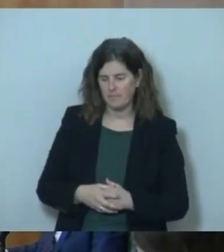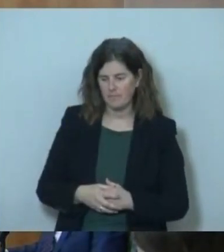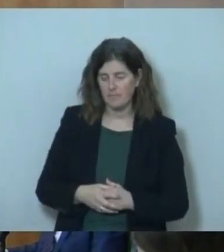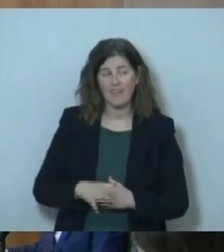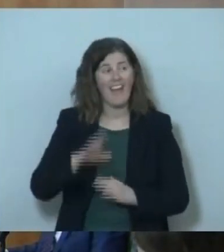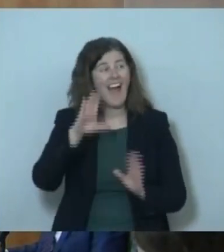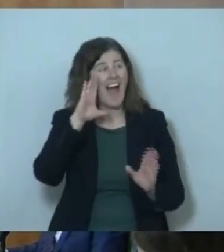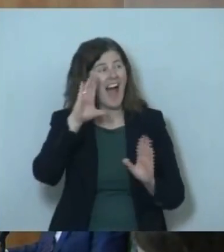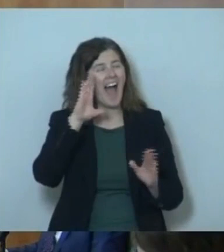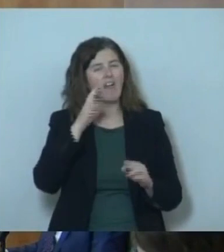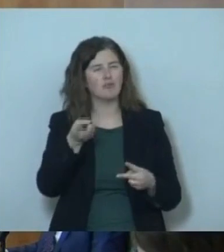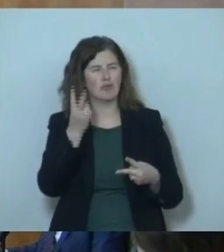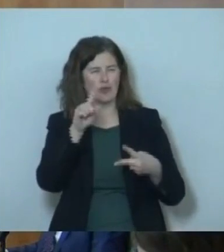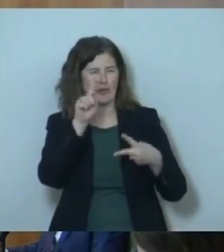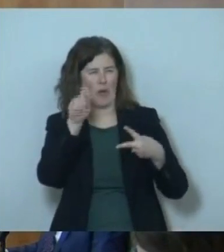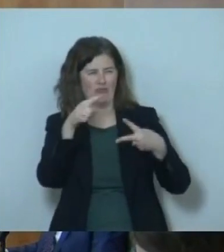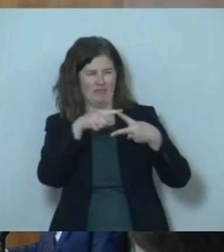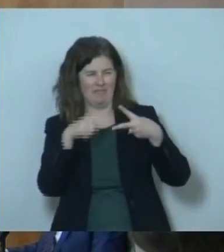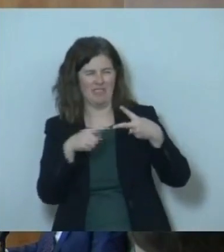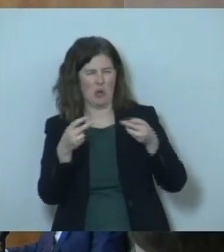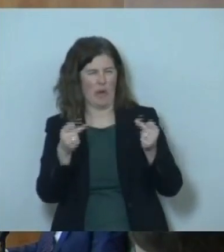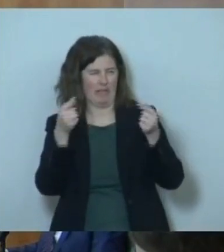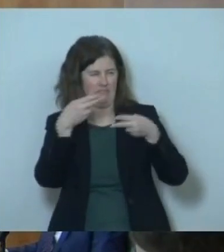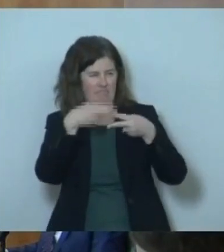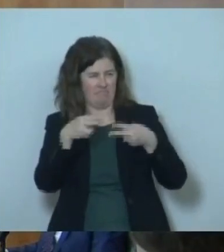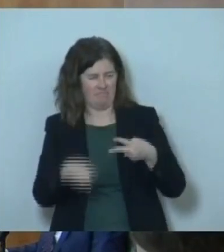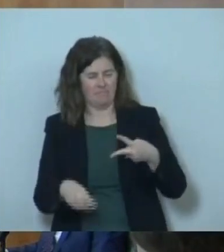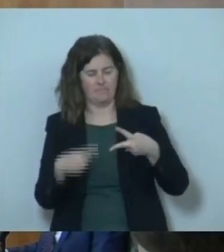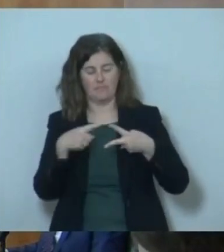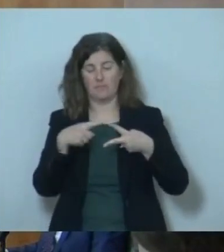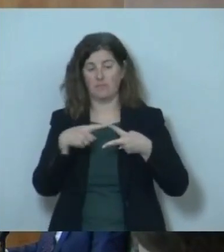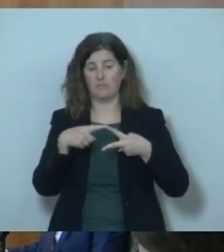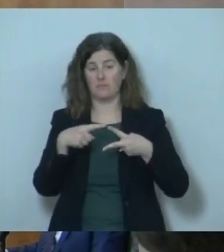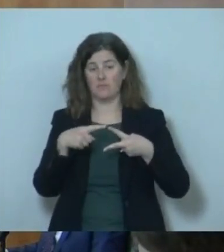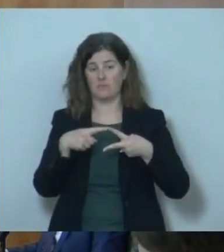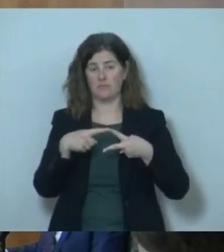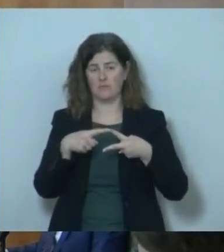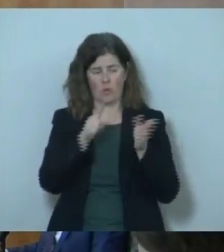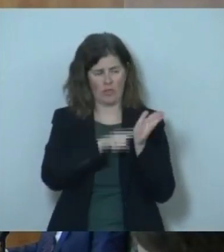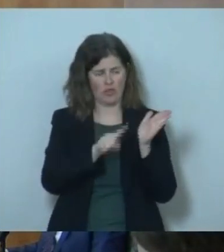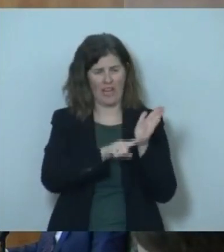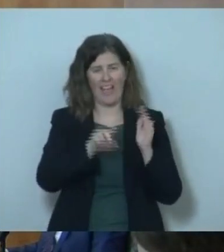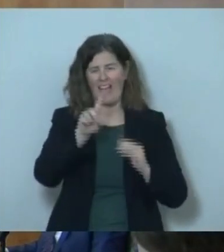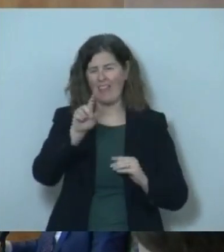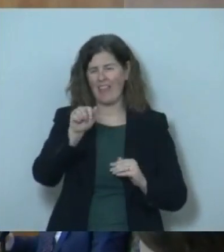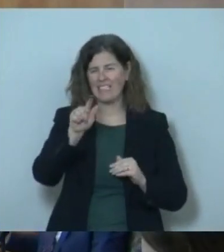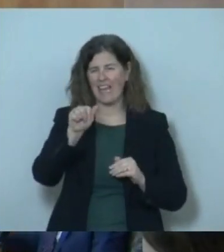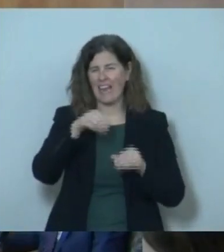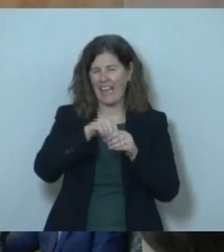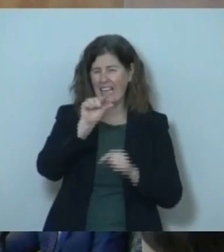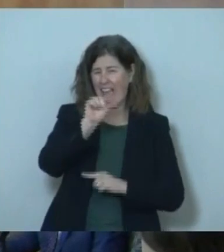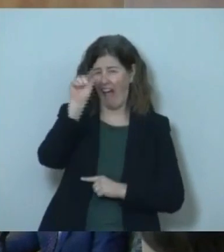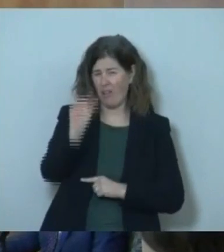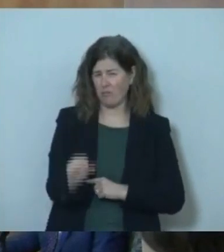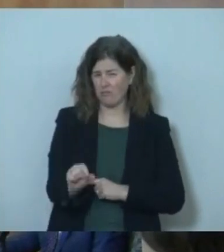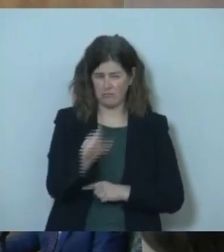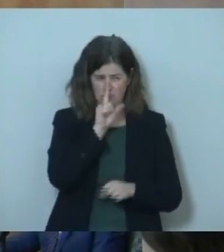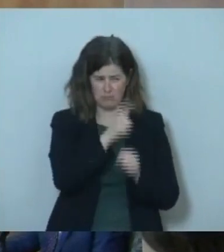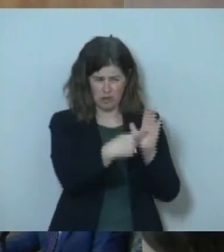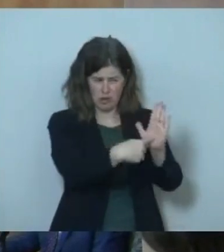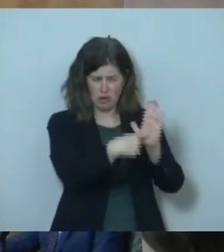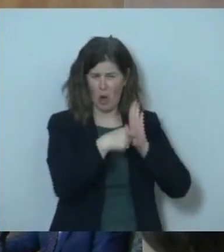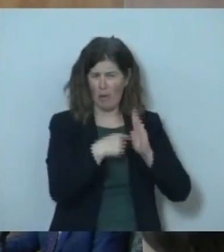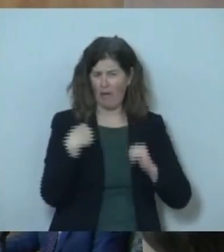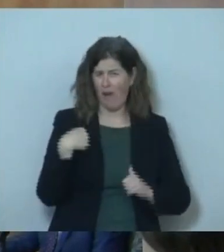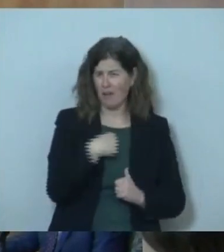Hi, guys. I have two questions here quickly. One is, as we look at the data in Gallup, is it showing us anything in